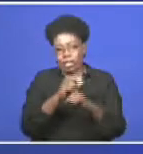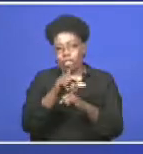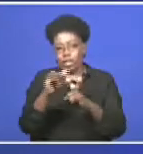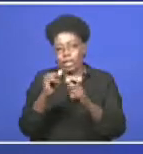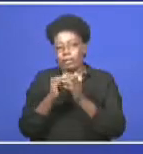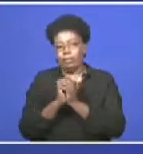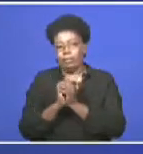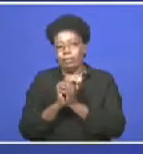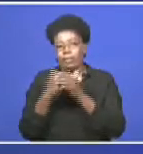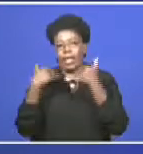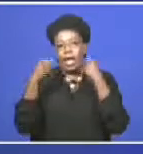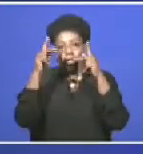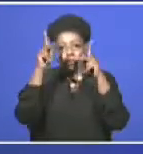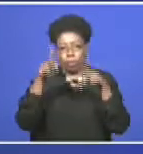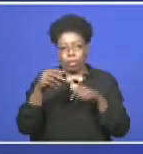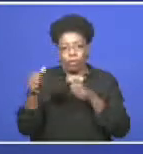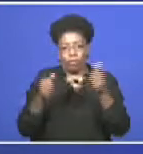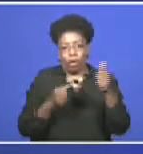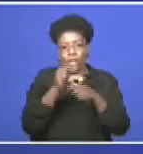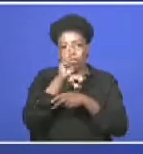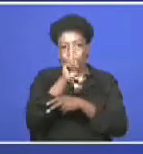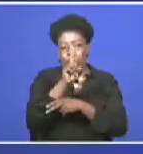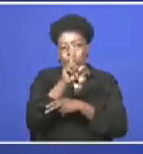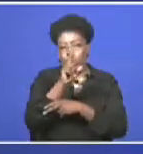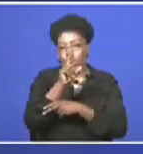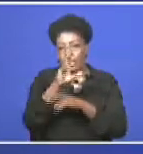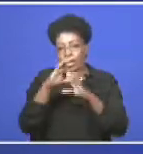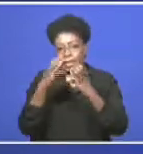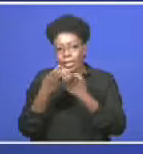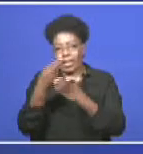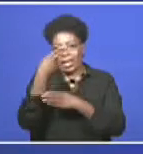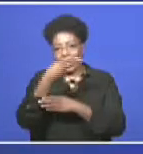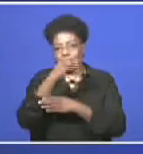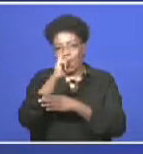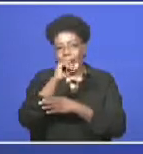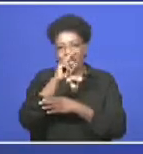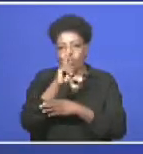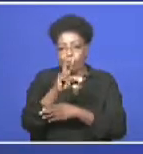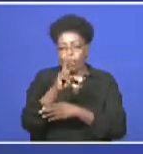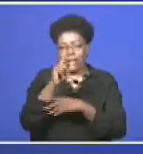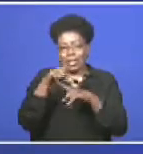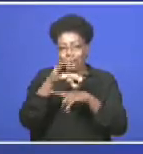Local health officials continue to follow a UK case in which HIV has become